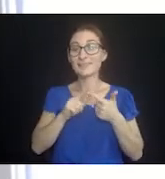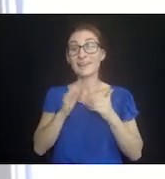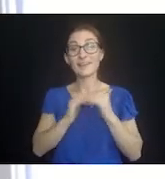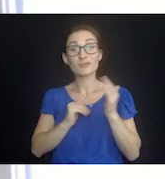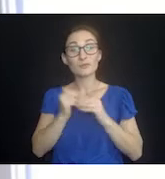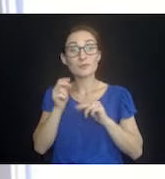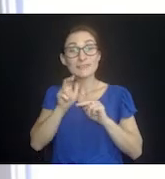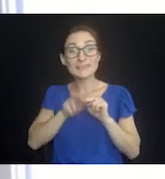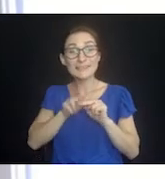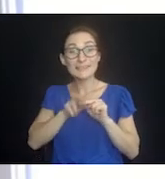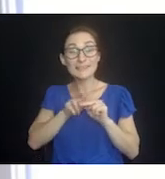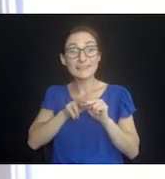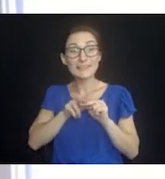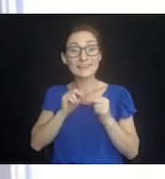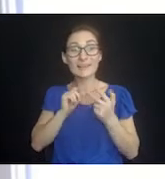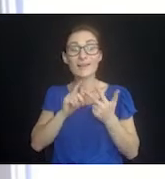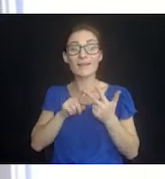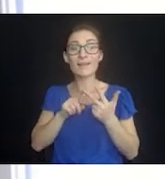It has